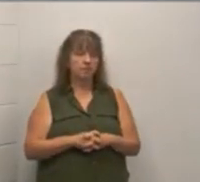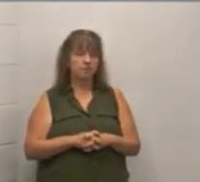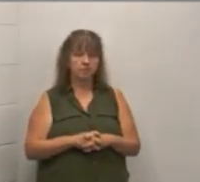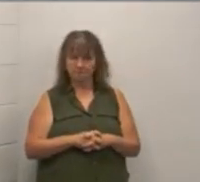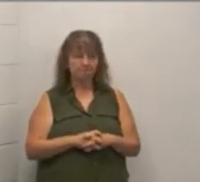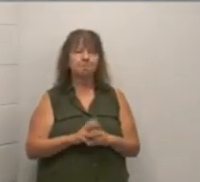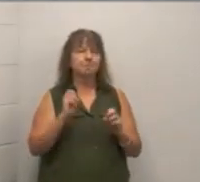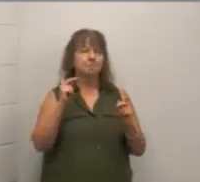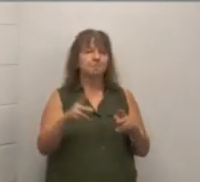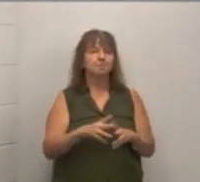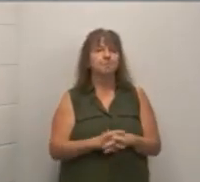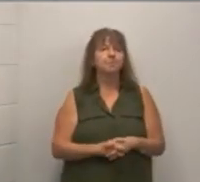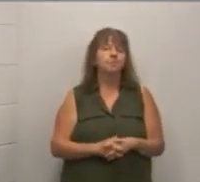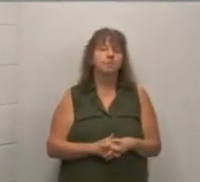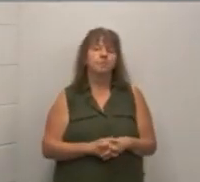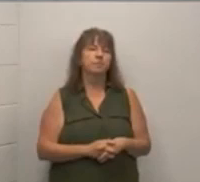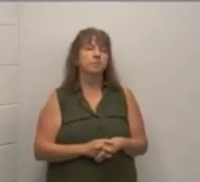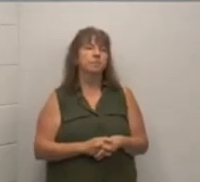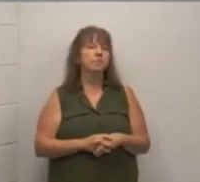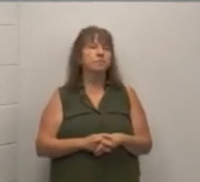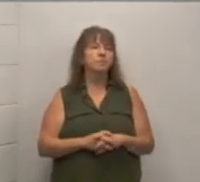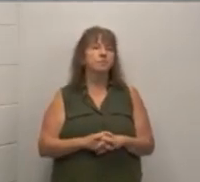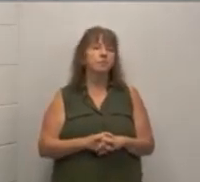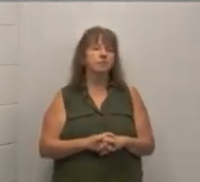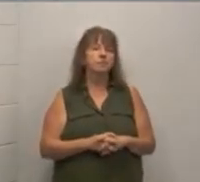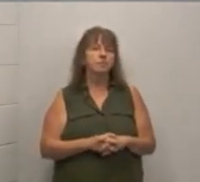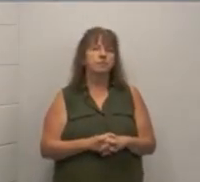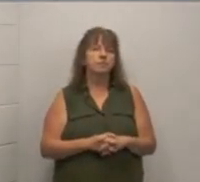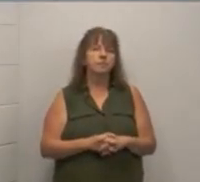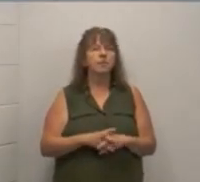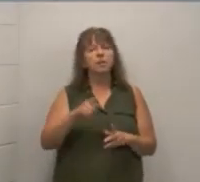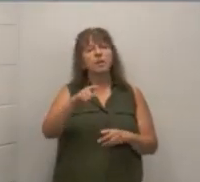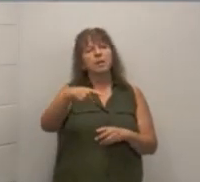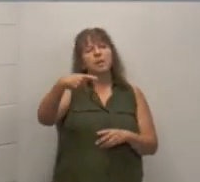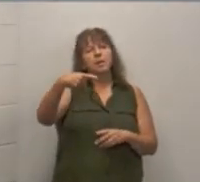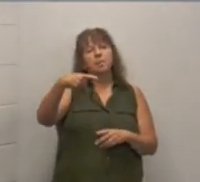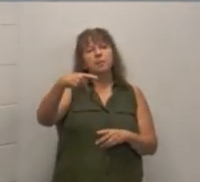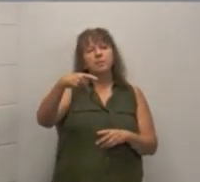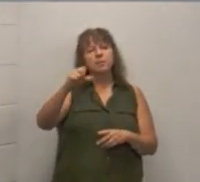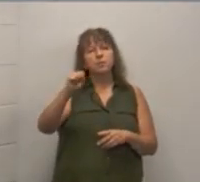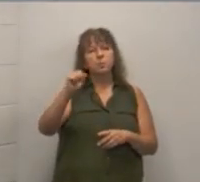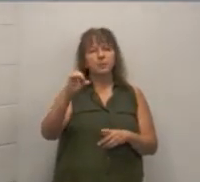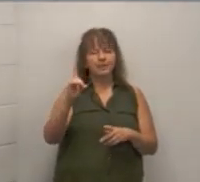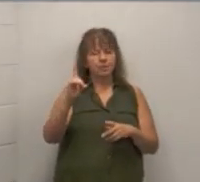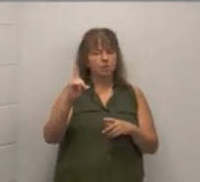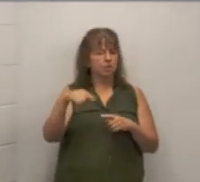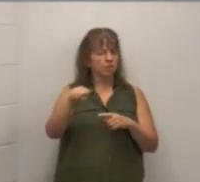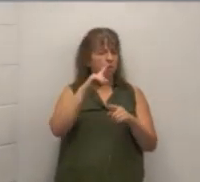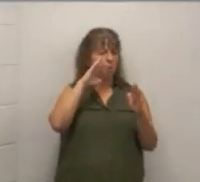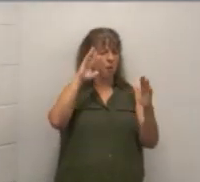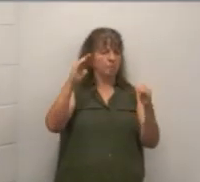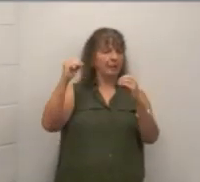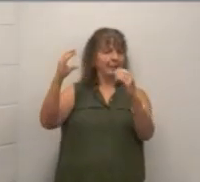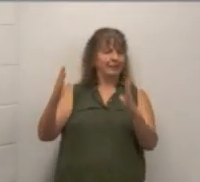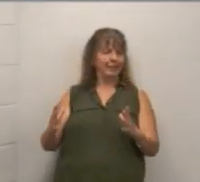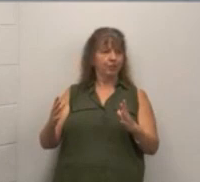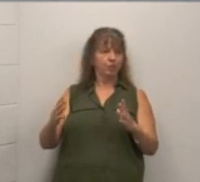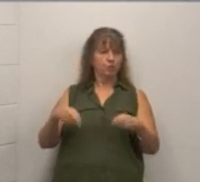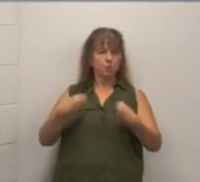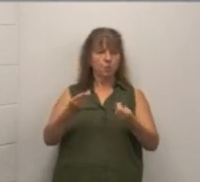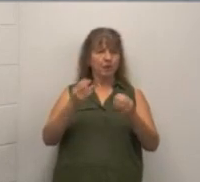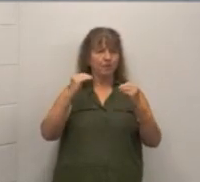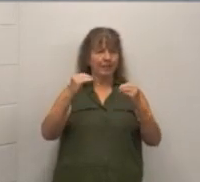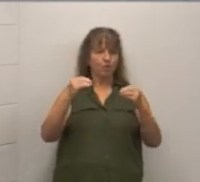Okay. What is the district's overall expectation of teachers for providing synchronous